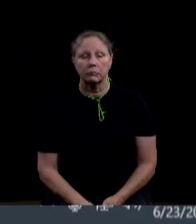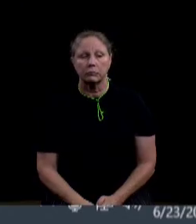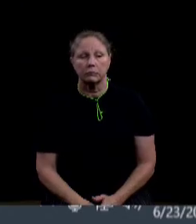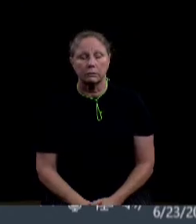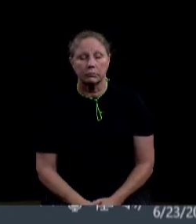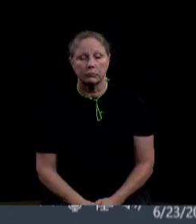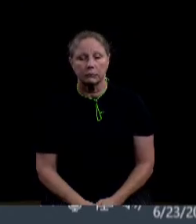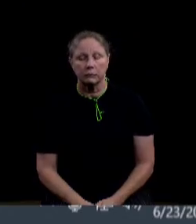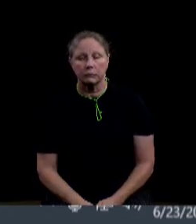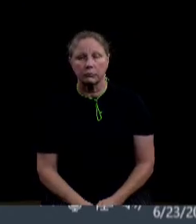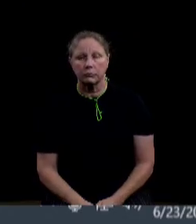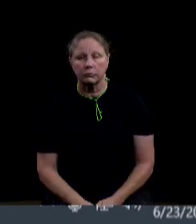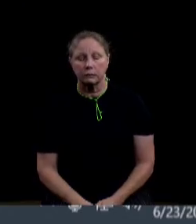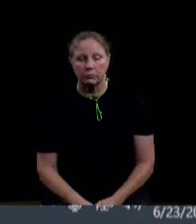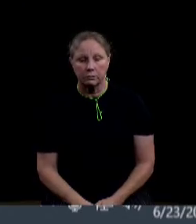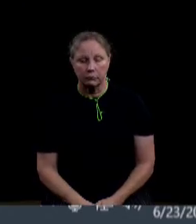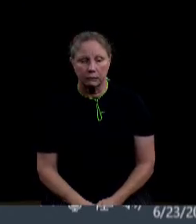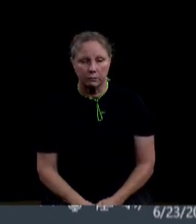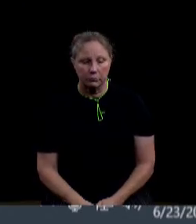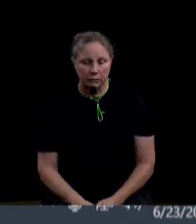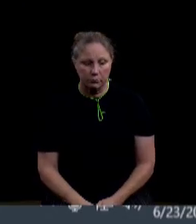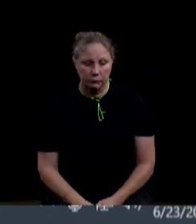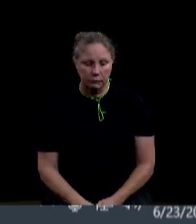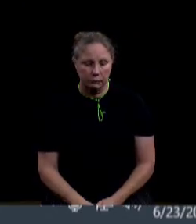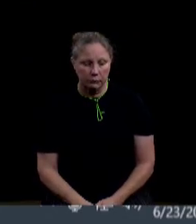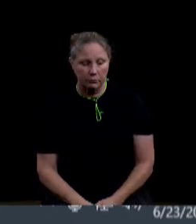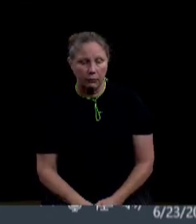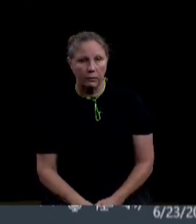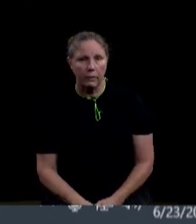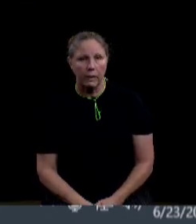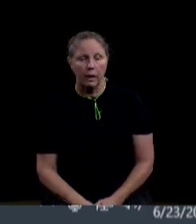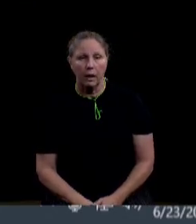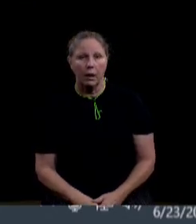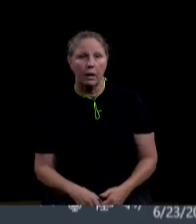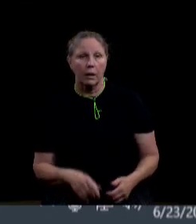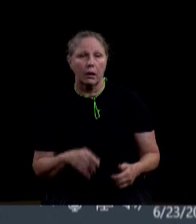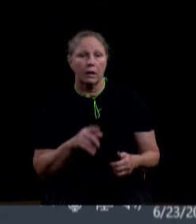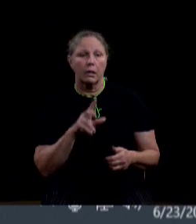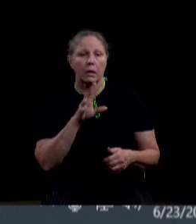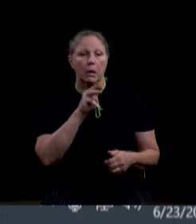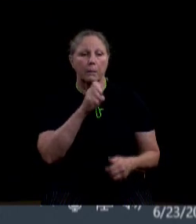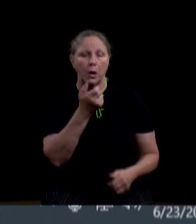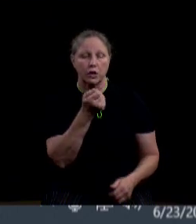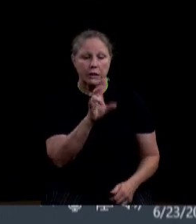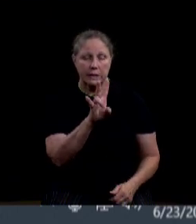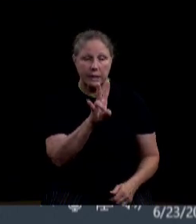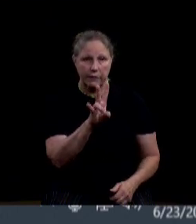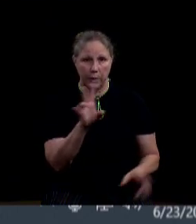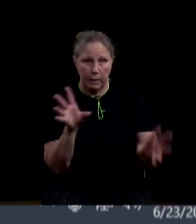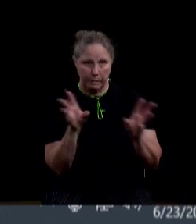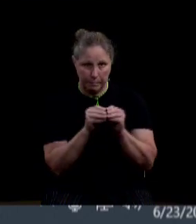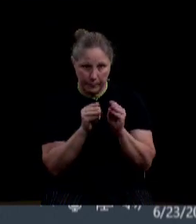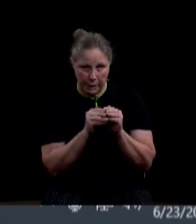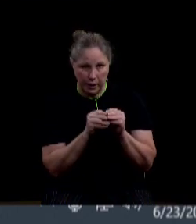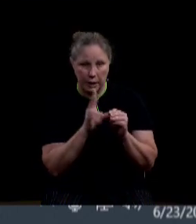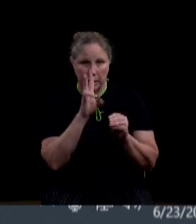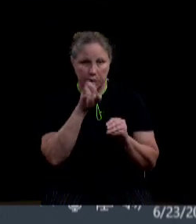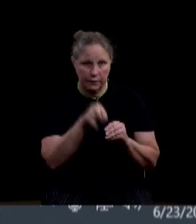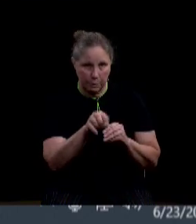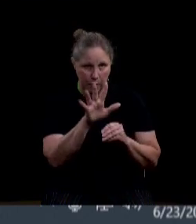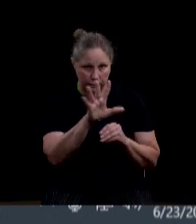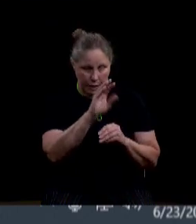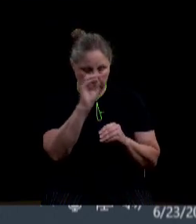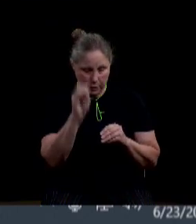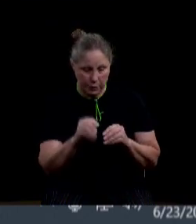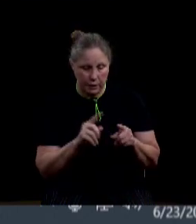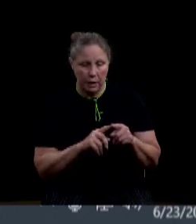So very early on, 317, Councilman Meeks, we were right at 7.5. And at 324, we reached our